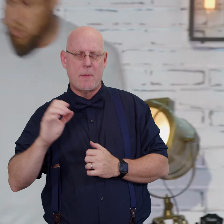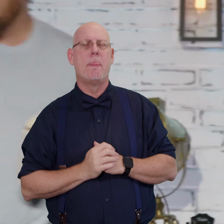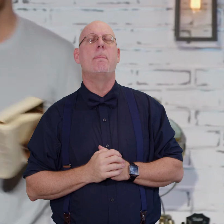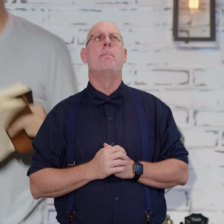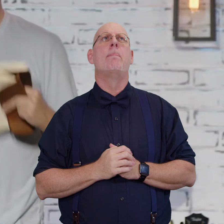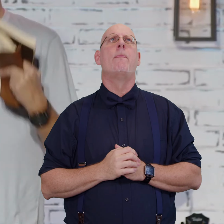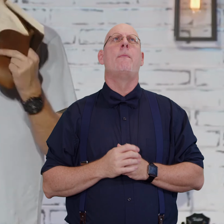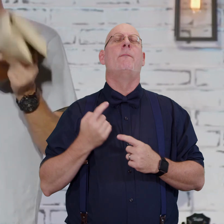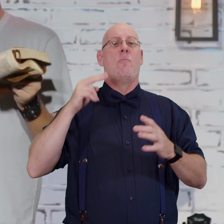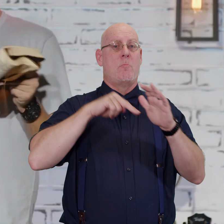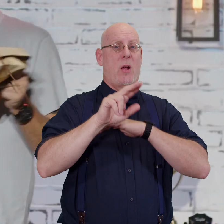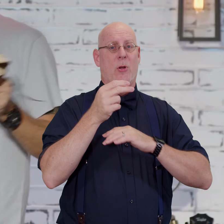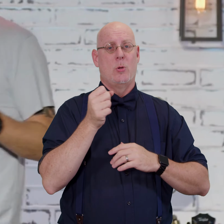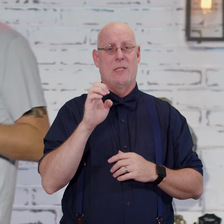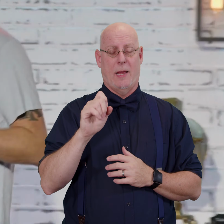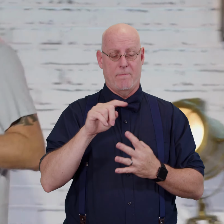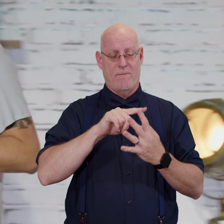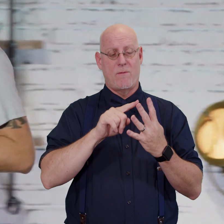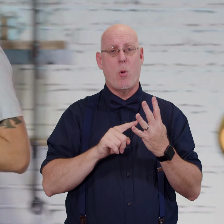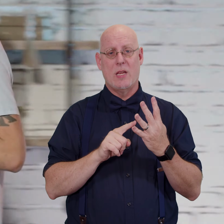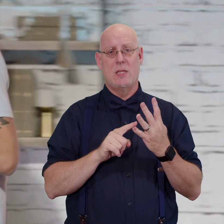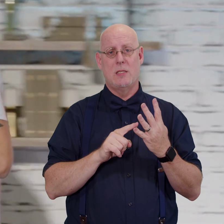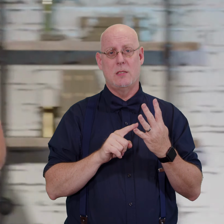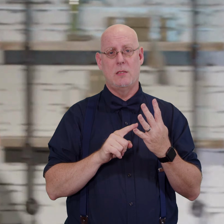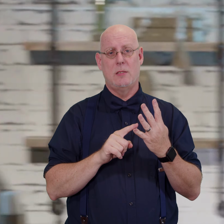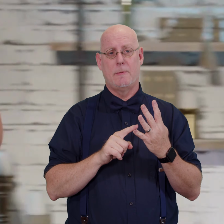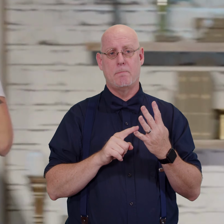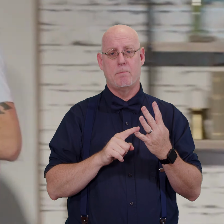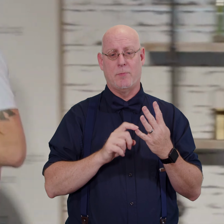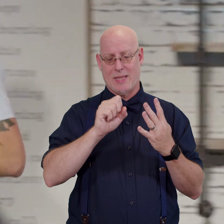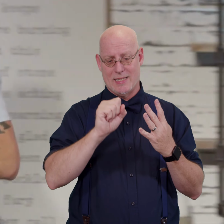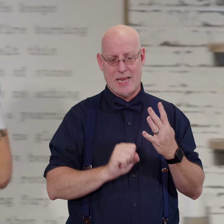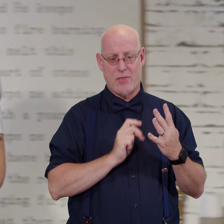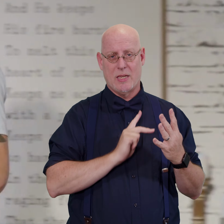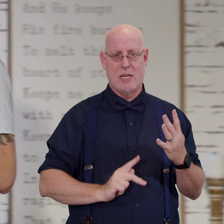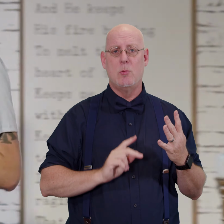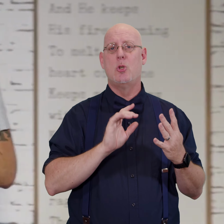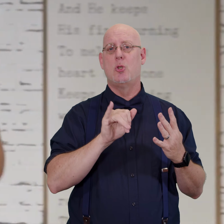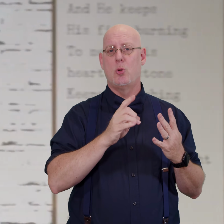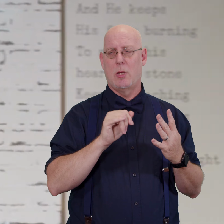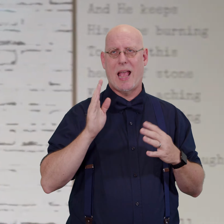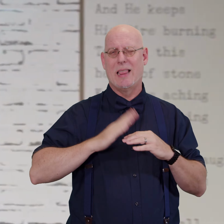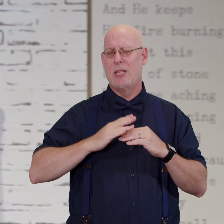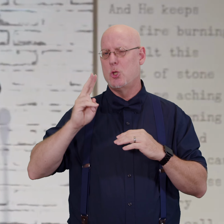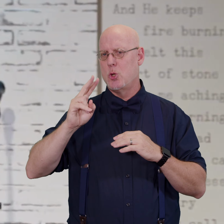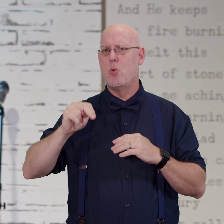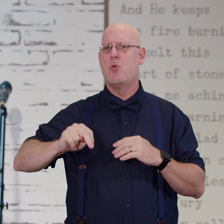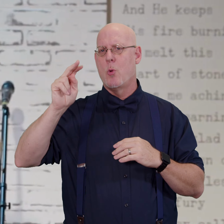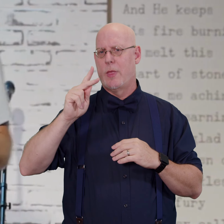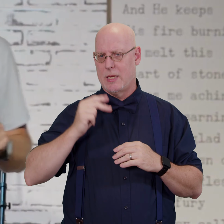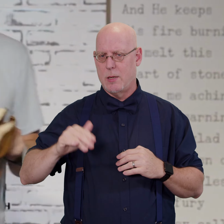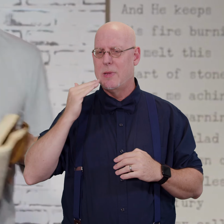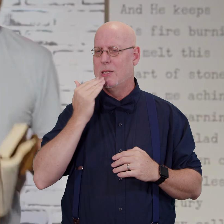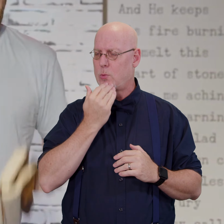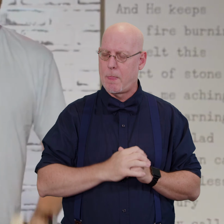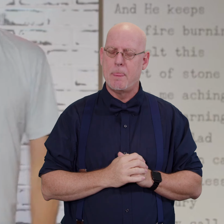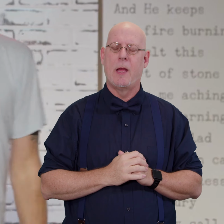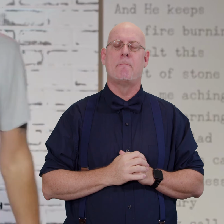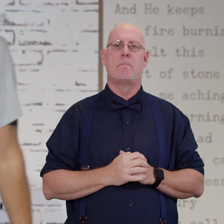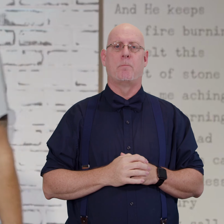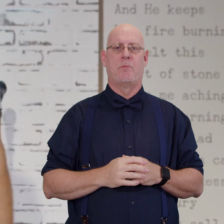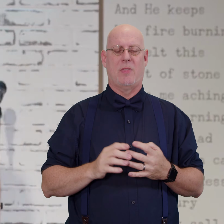And during the prophecy of Hosea, there are 4 kings in the southern kingdom of Judah, and there are at least 2 in the northern kingdom of Israel.